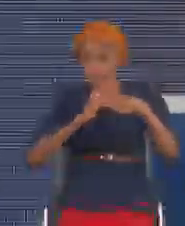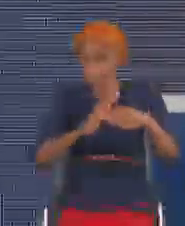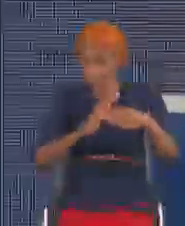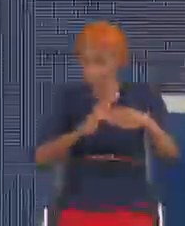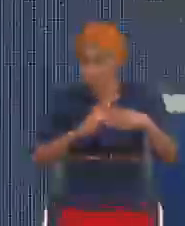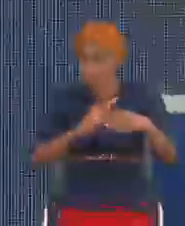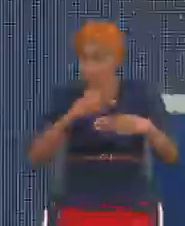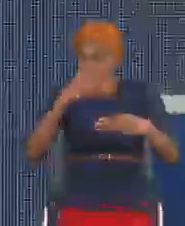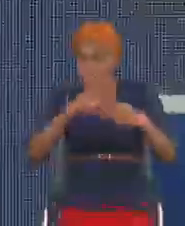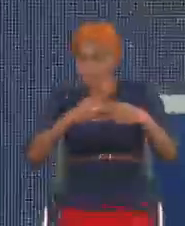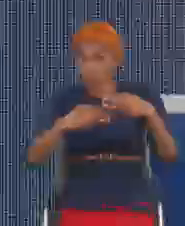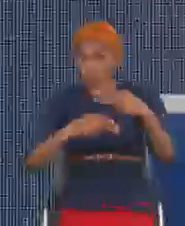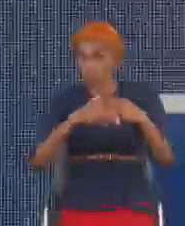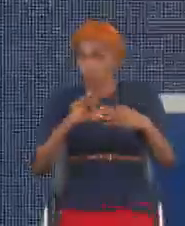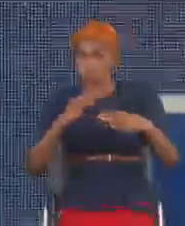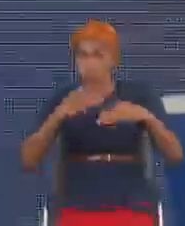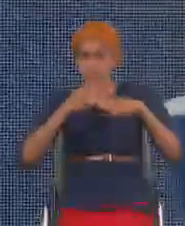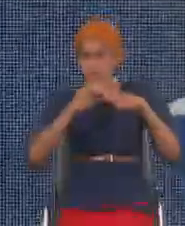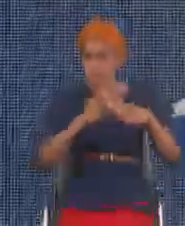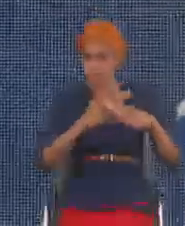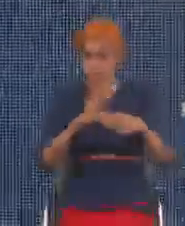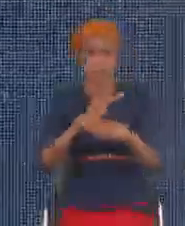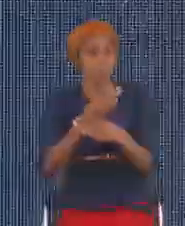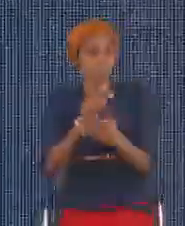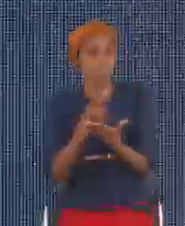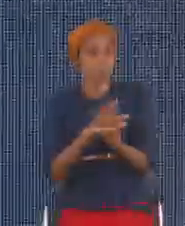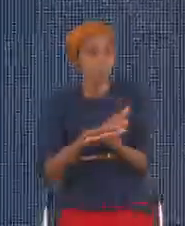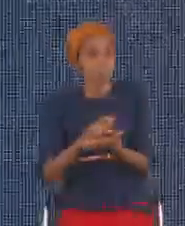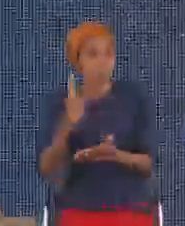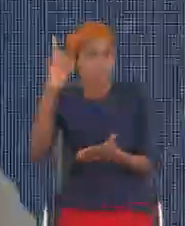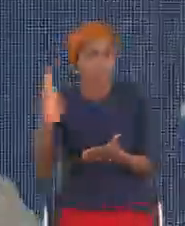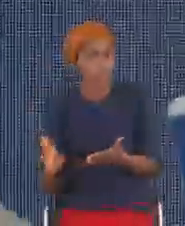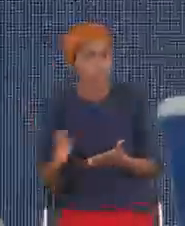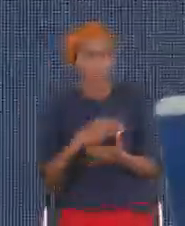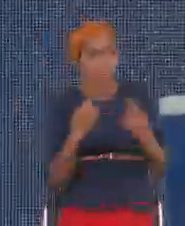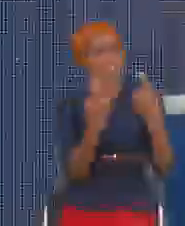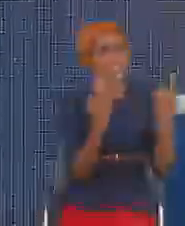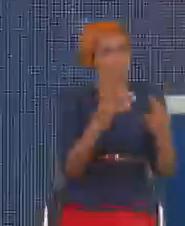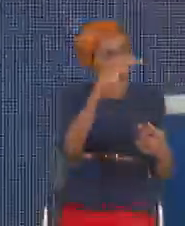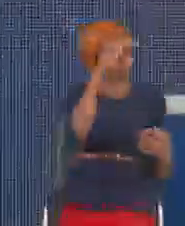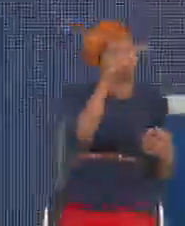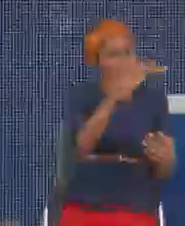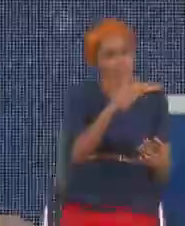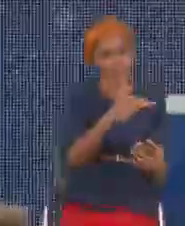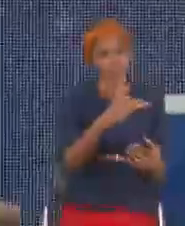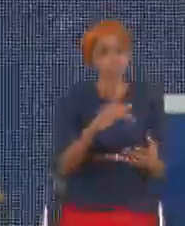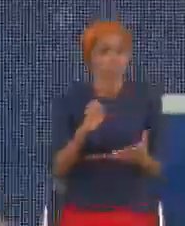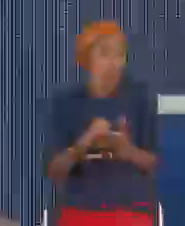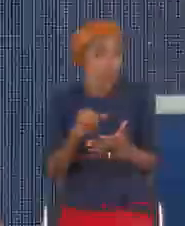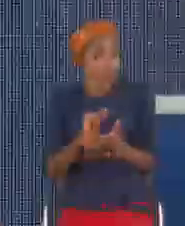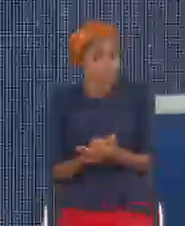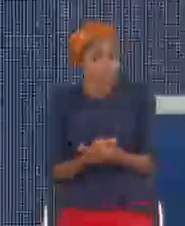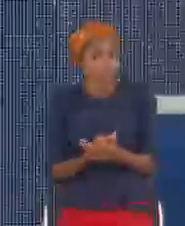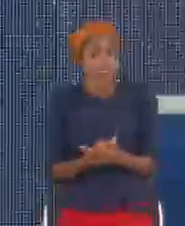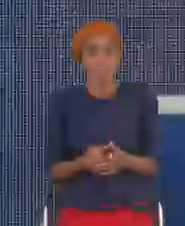of demarcation between the holy God and the sinful man, so that as he wants